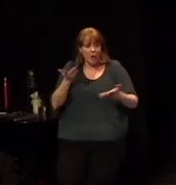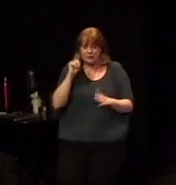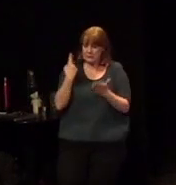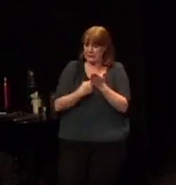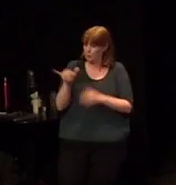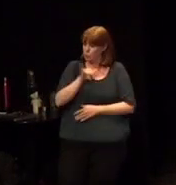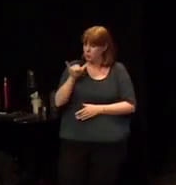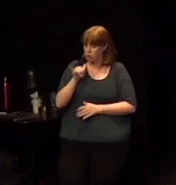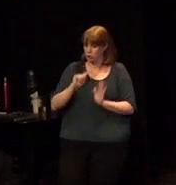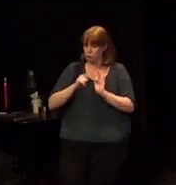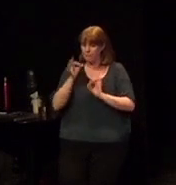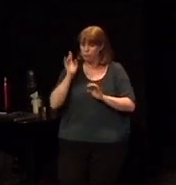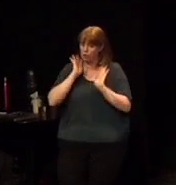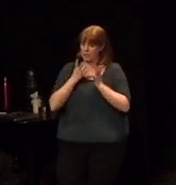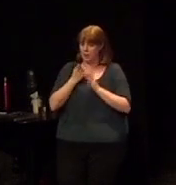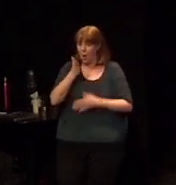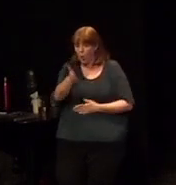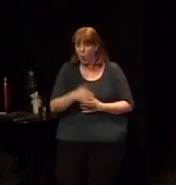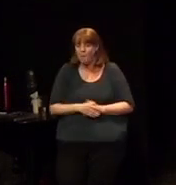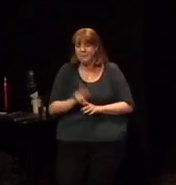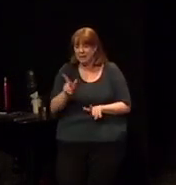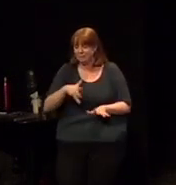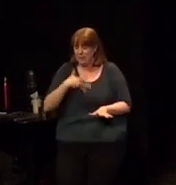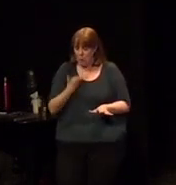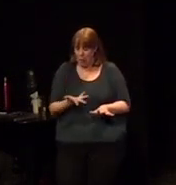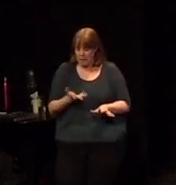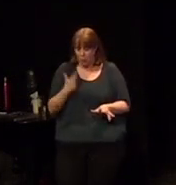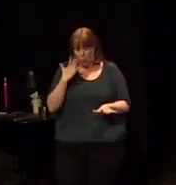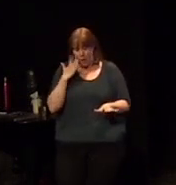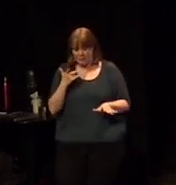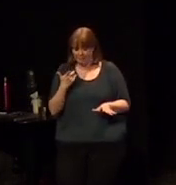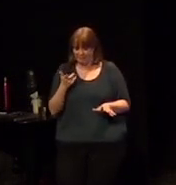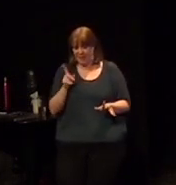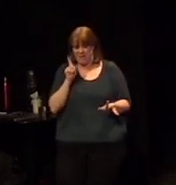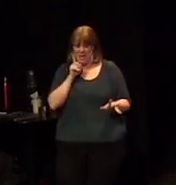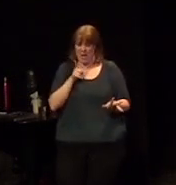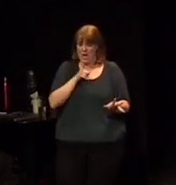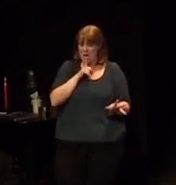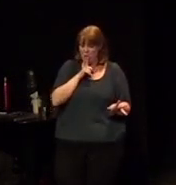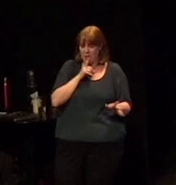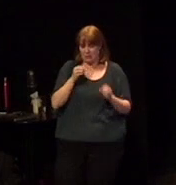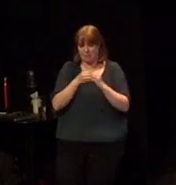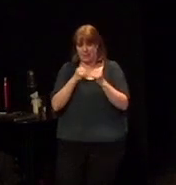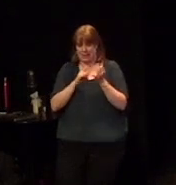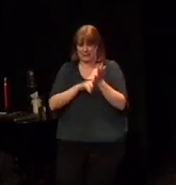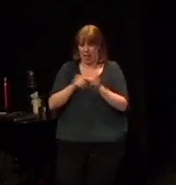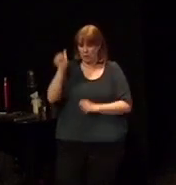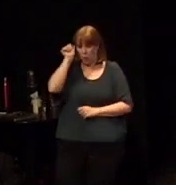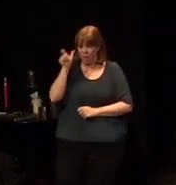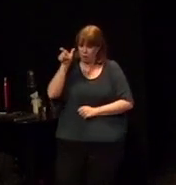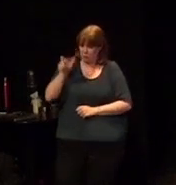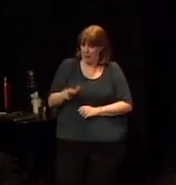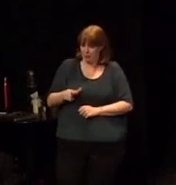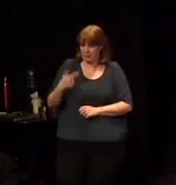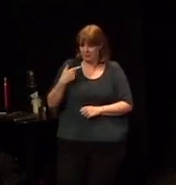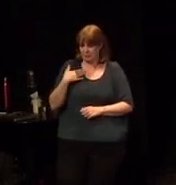decide which one I go to. And what I don't like is when, as a hearing BSL knowledgeable person, I'll go and